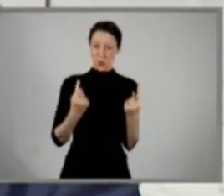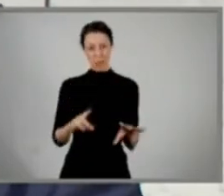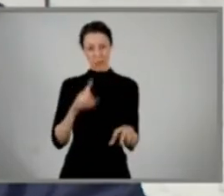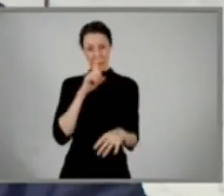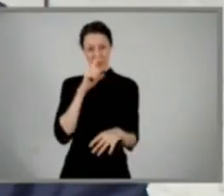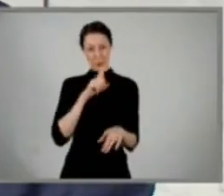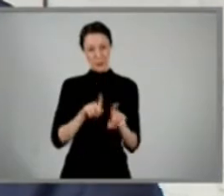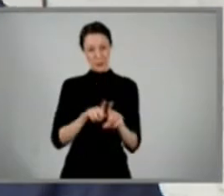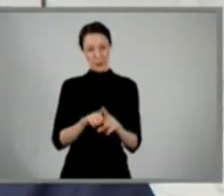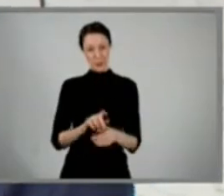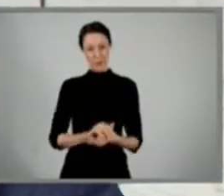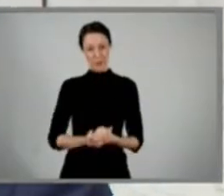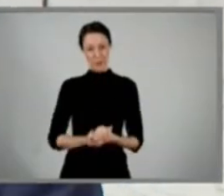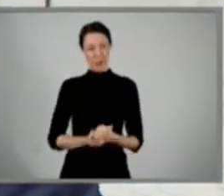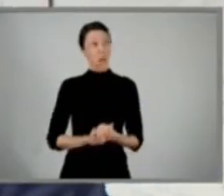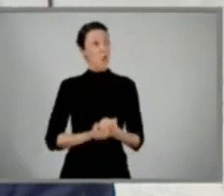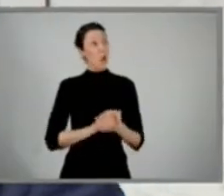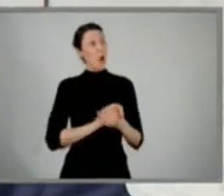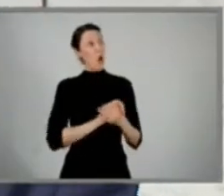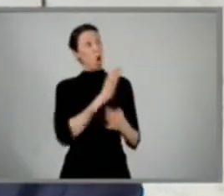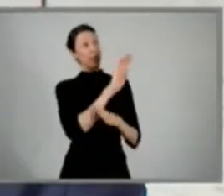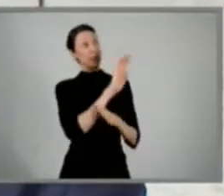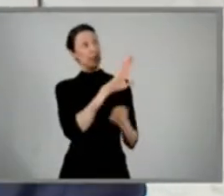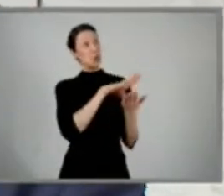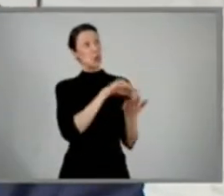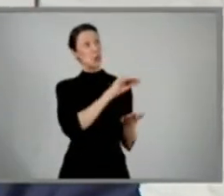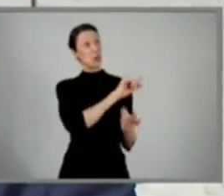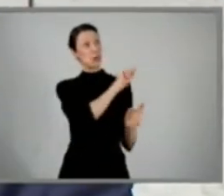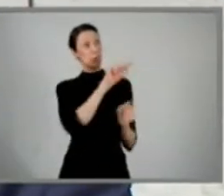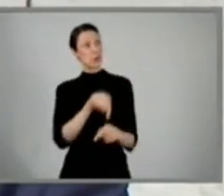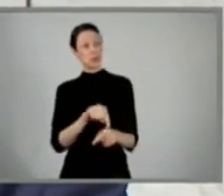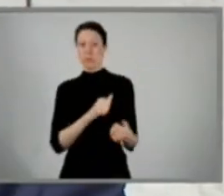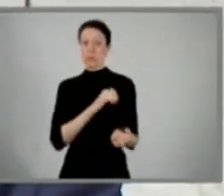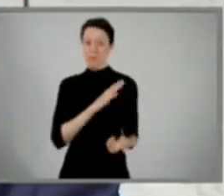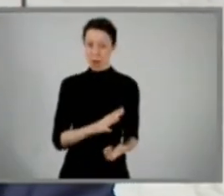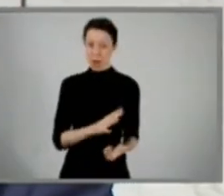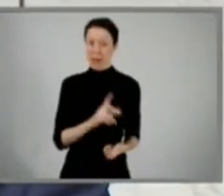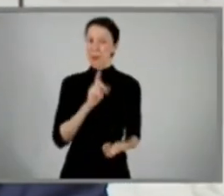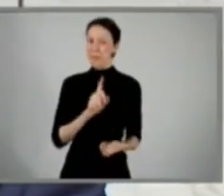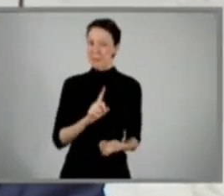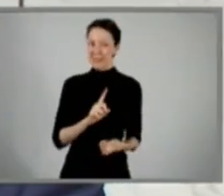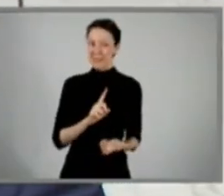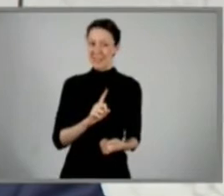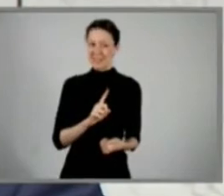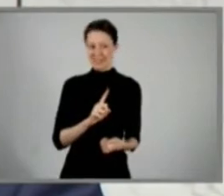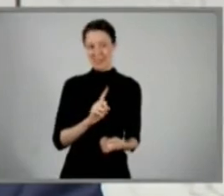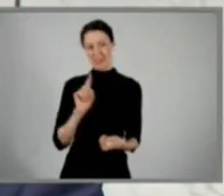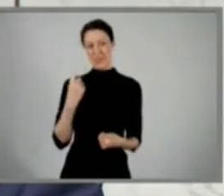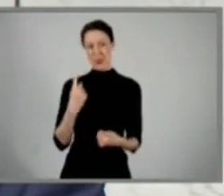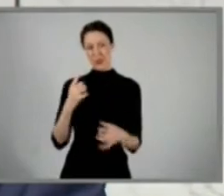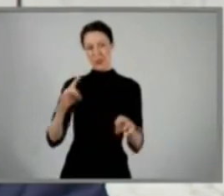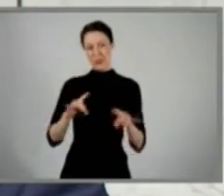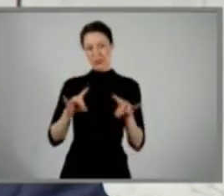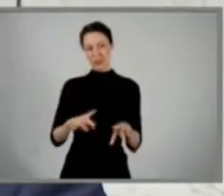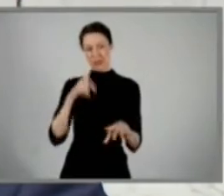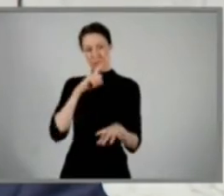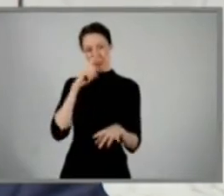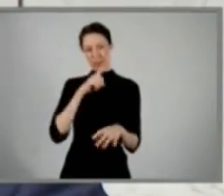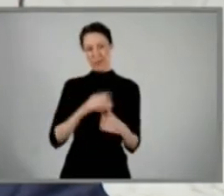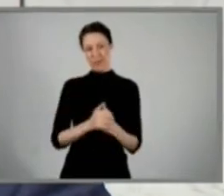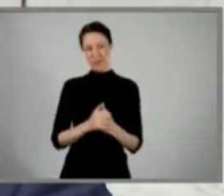that for international students as part of that business model, that's fine. But we're guaranteeing their funding, so Australian students continue